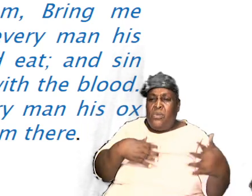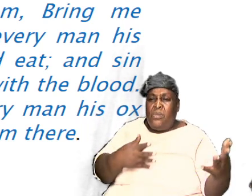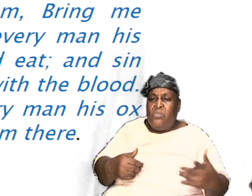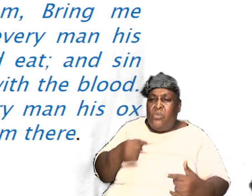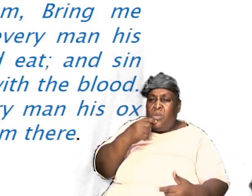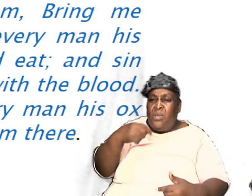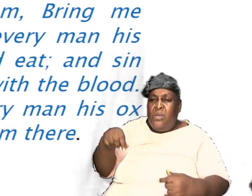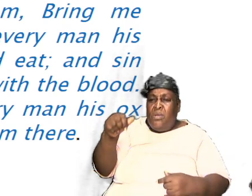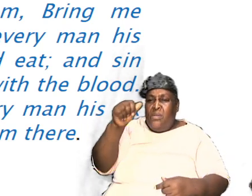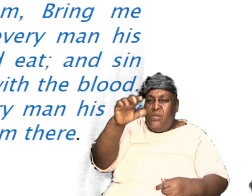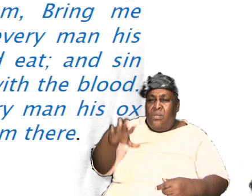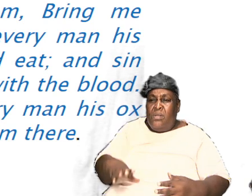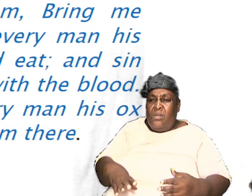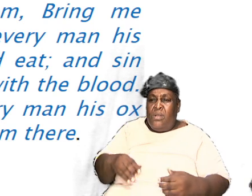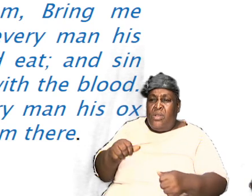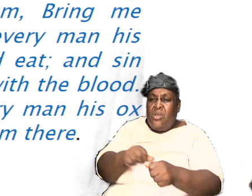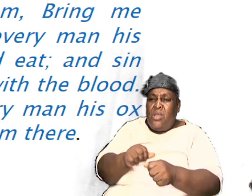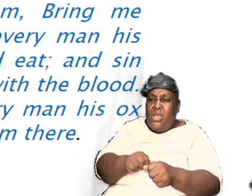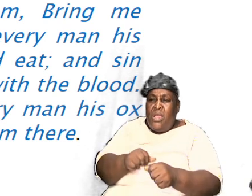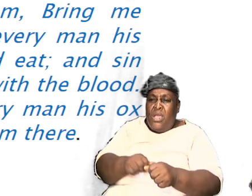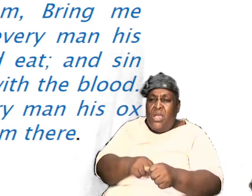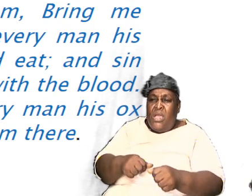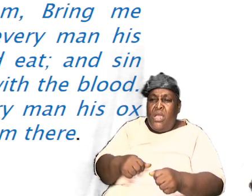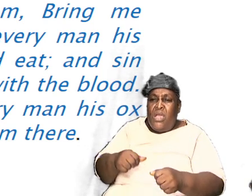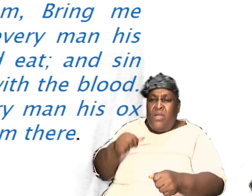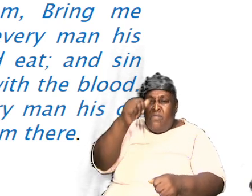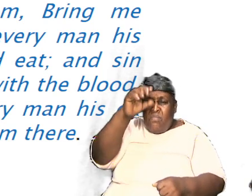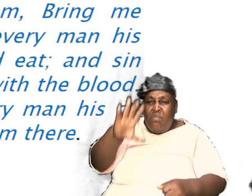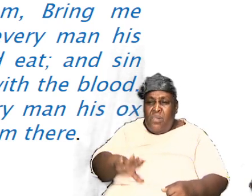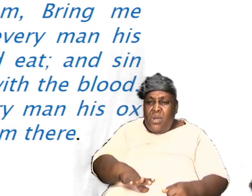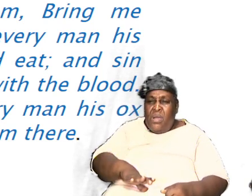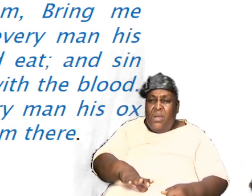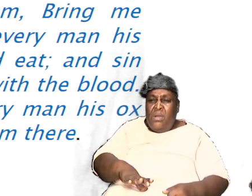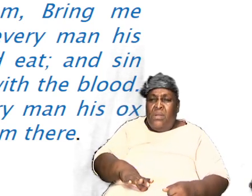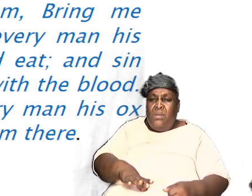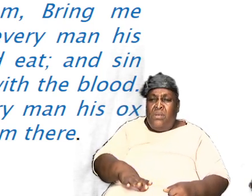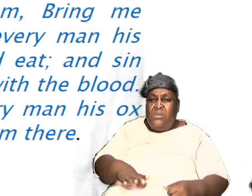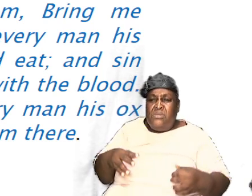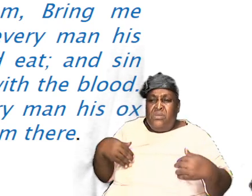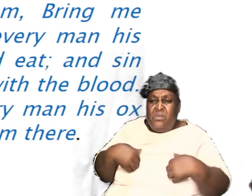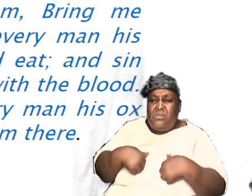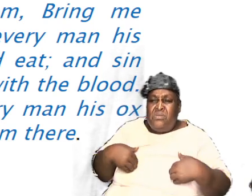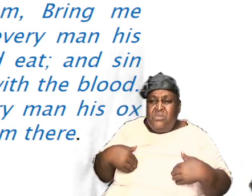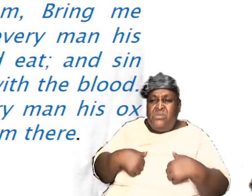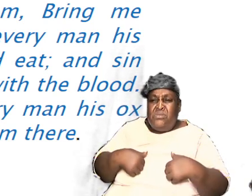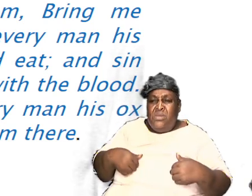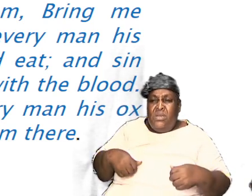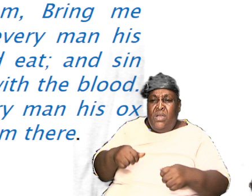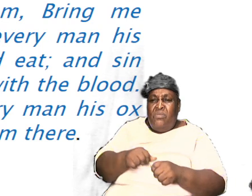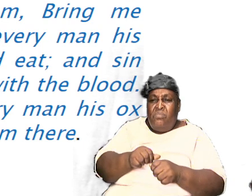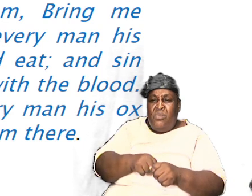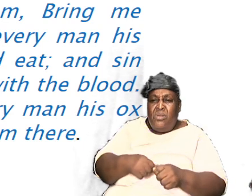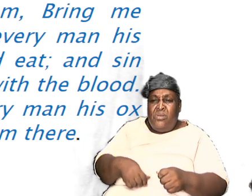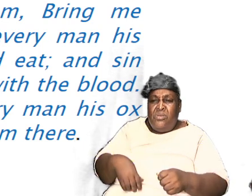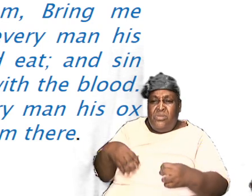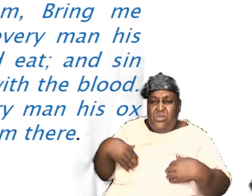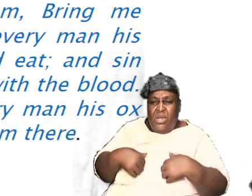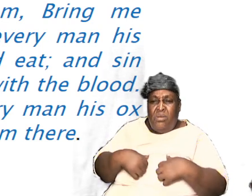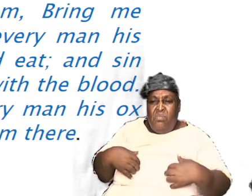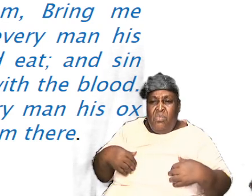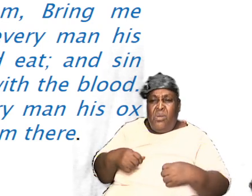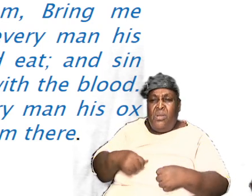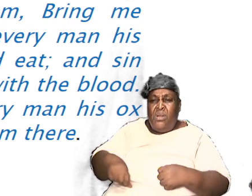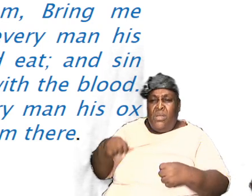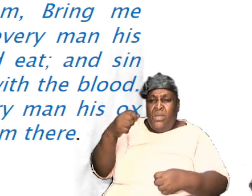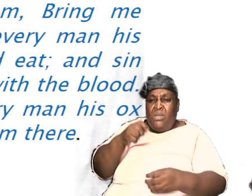man is up, and every man is free, and slay them here, and eat, and sin not against the Lord in eating with the